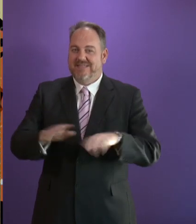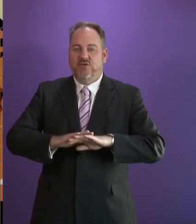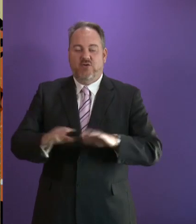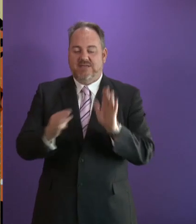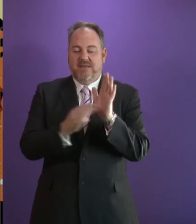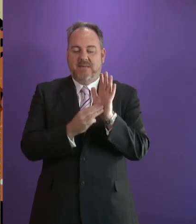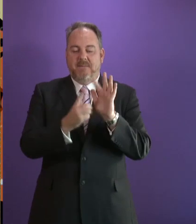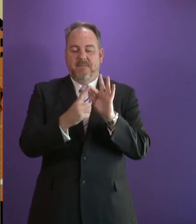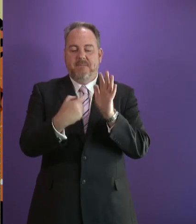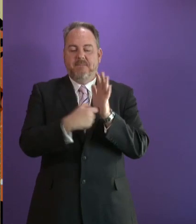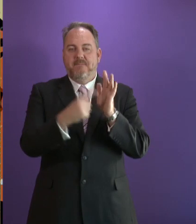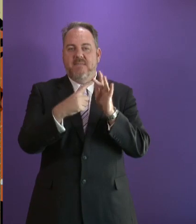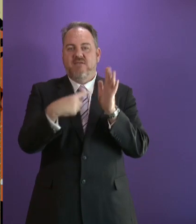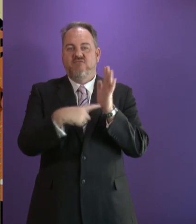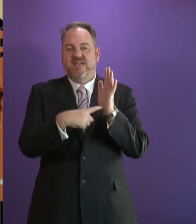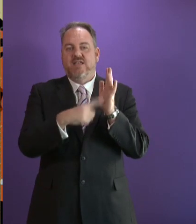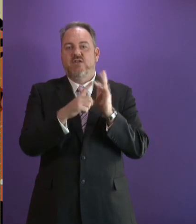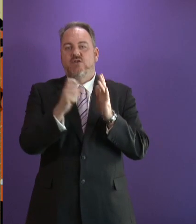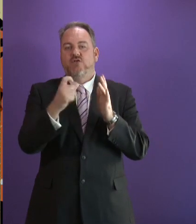but I think you know them.